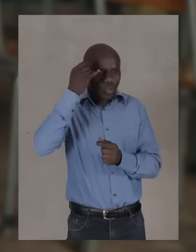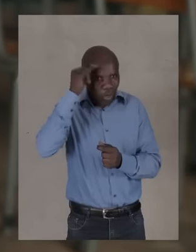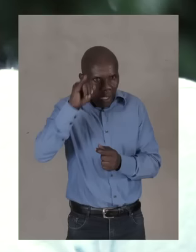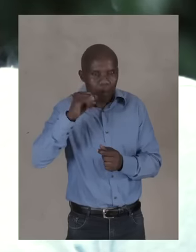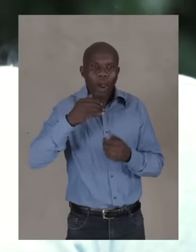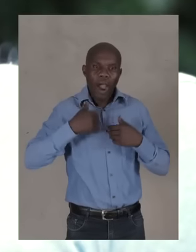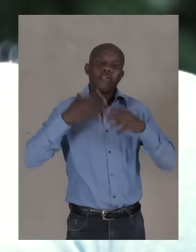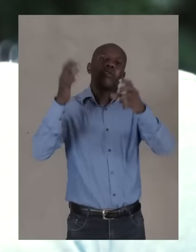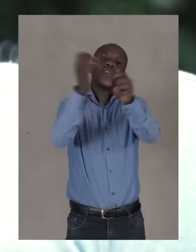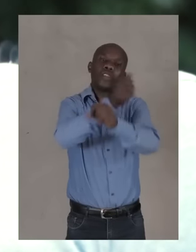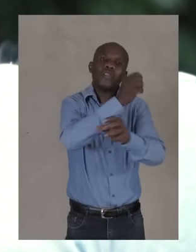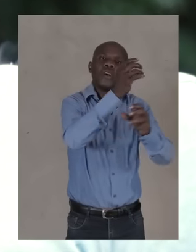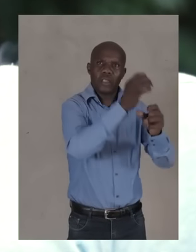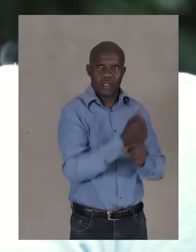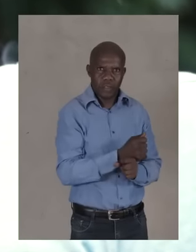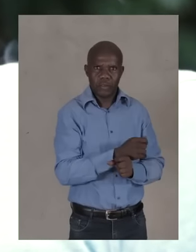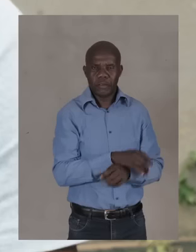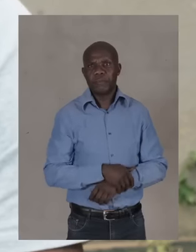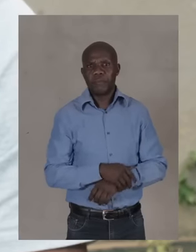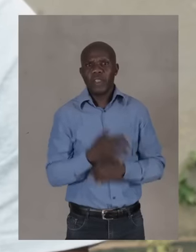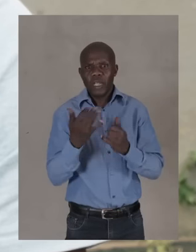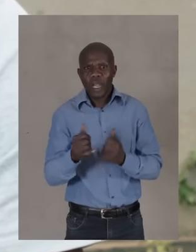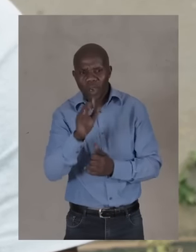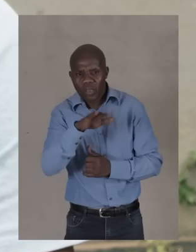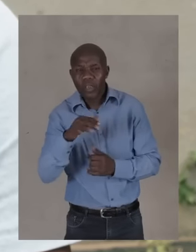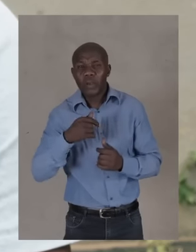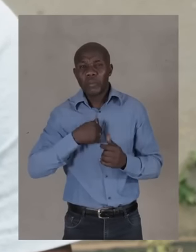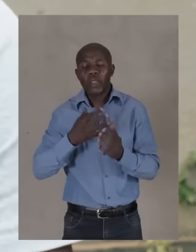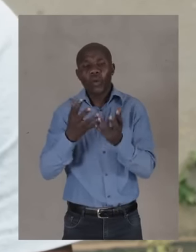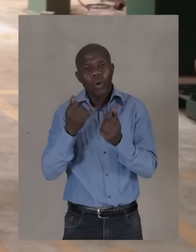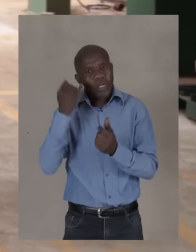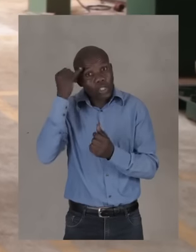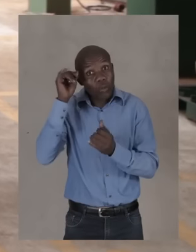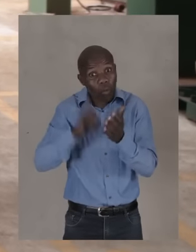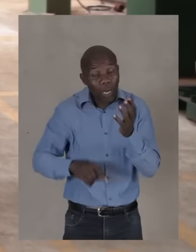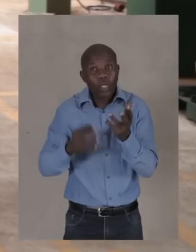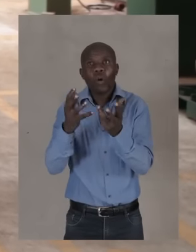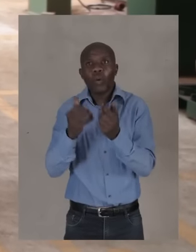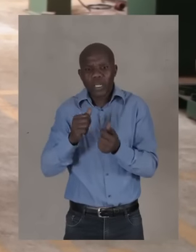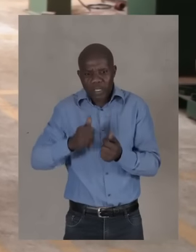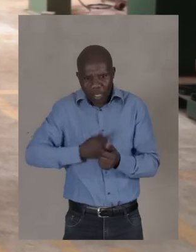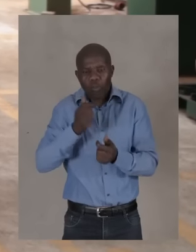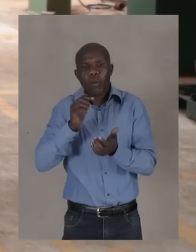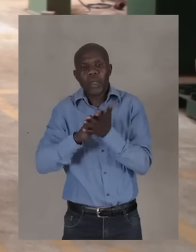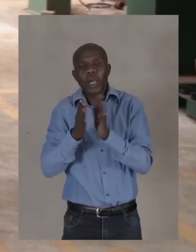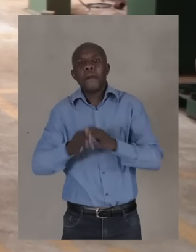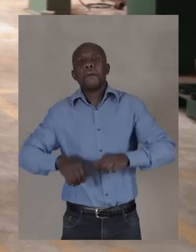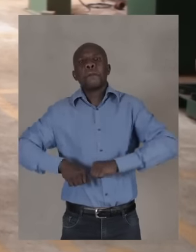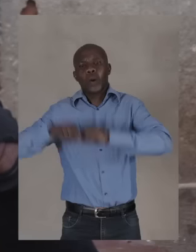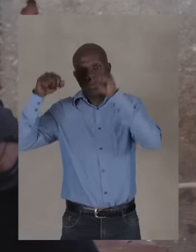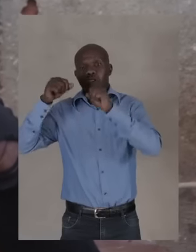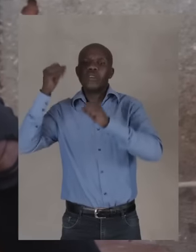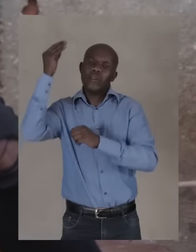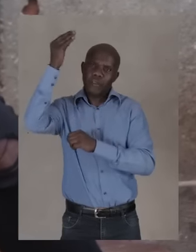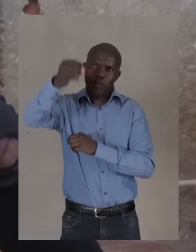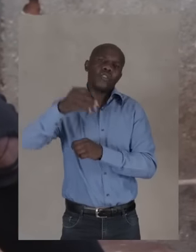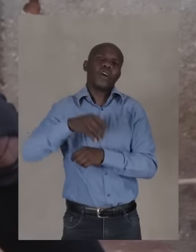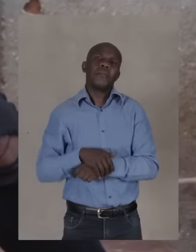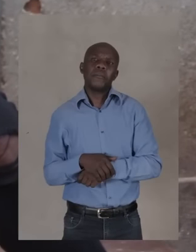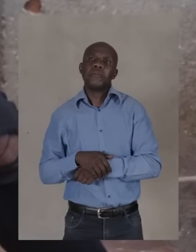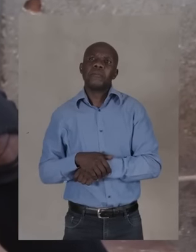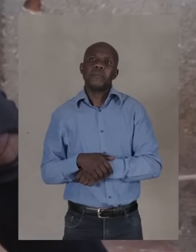dreams. My dreams for the future are to have a big workshop. I become a very strong contractor in the future years to